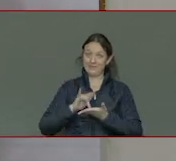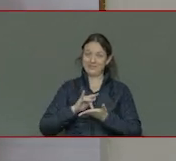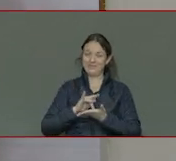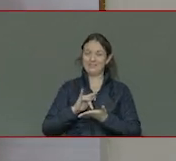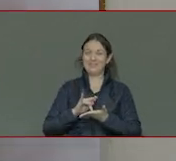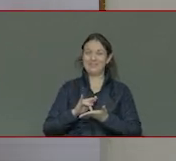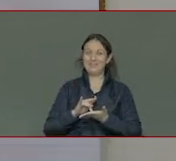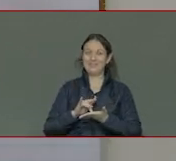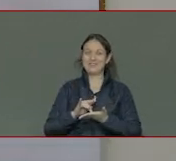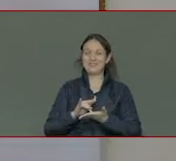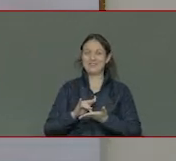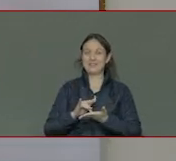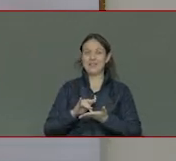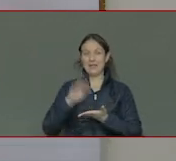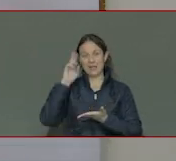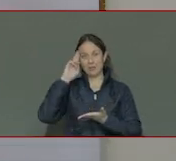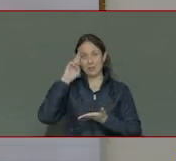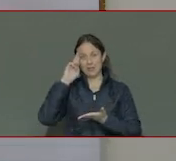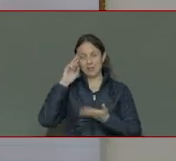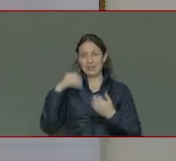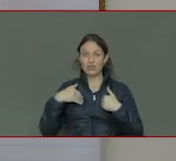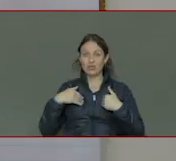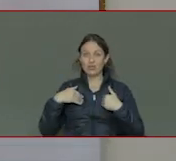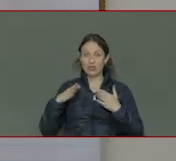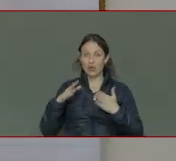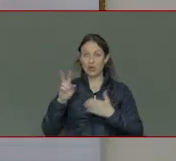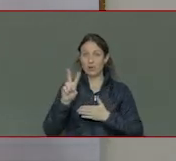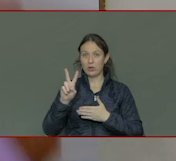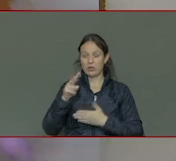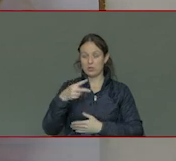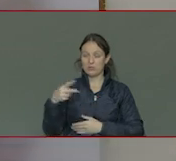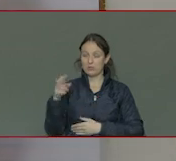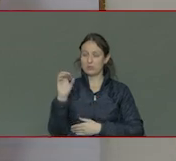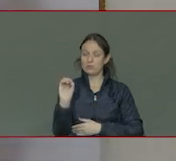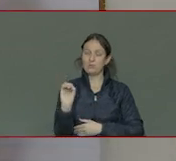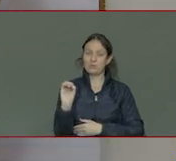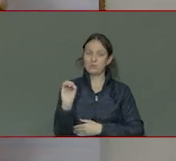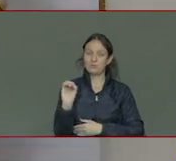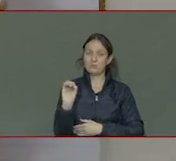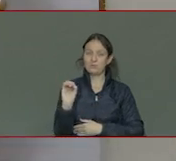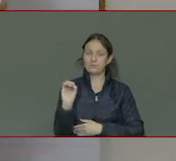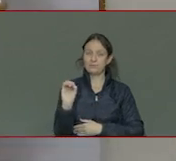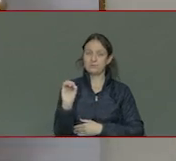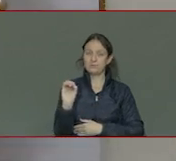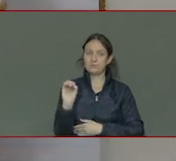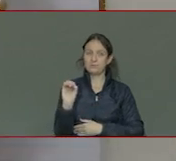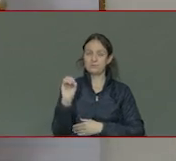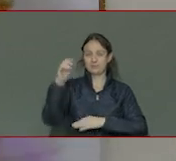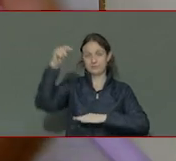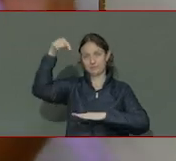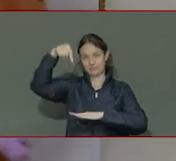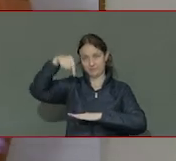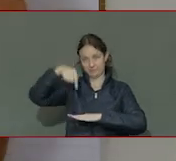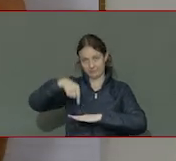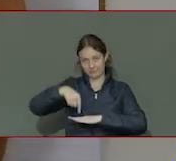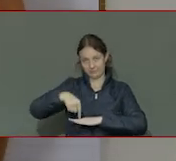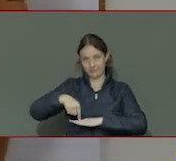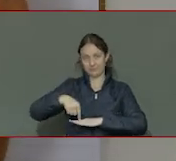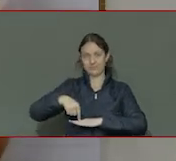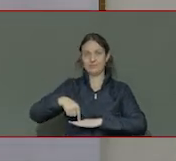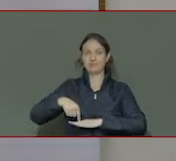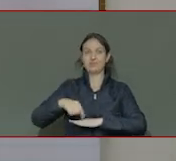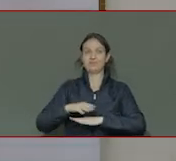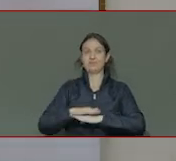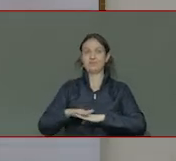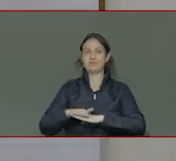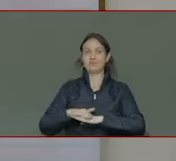dropped from rest, so that means initial velocity is 0. It comes to the ground, so I'm